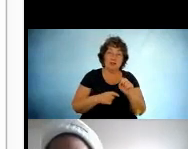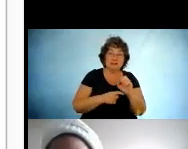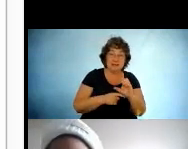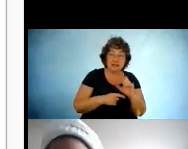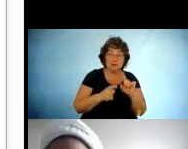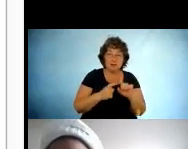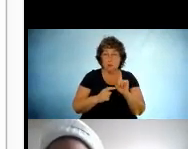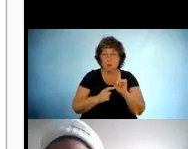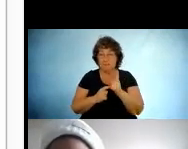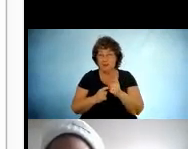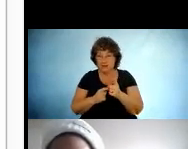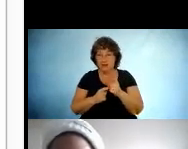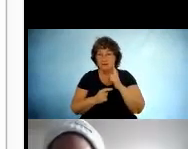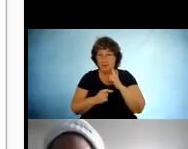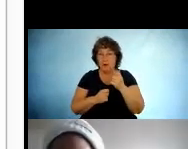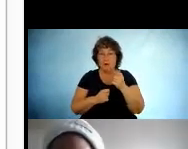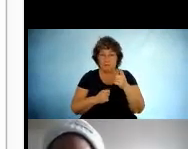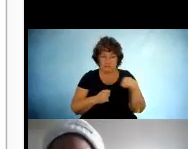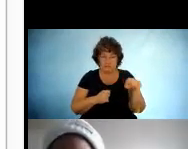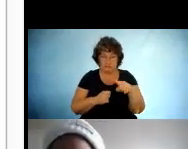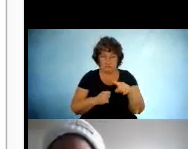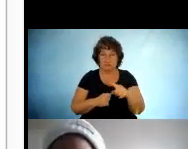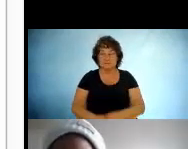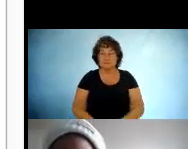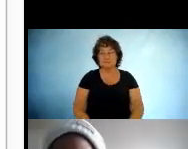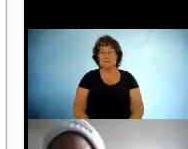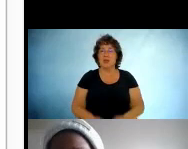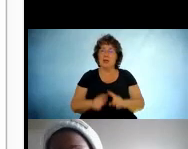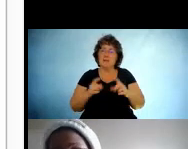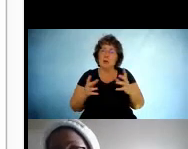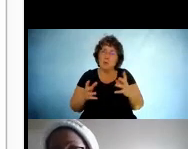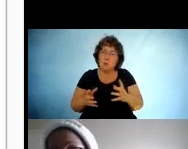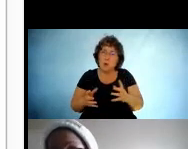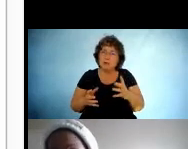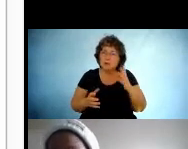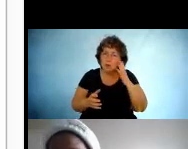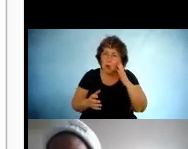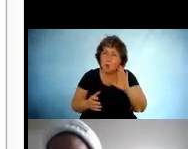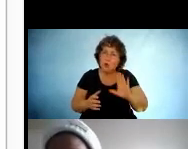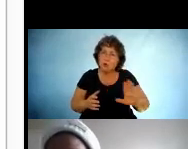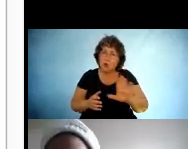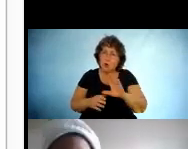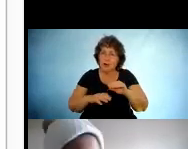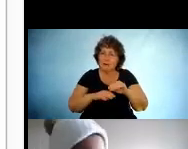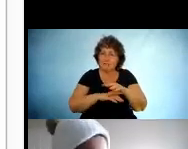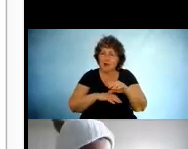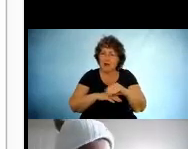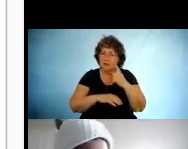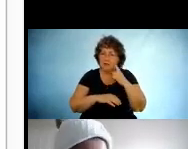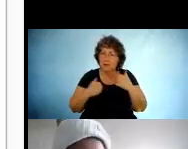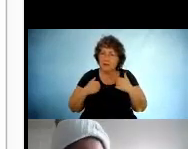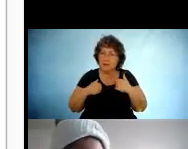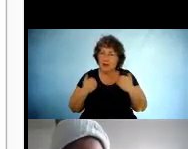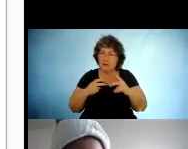these, but we really would love to hear the advice that you all would give both young adults, youth and